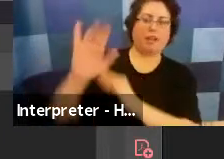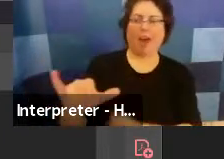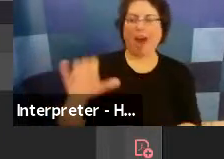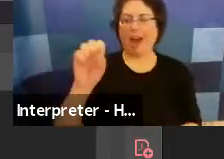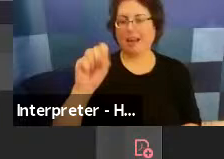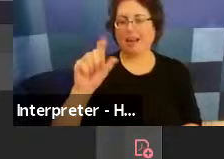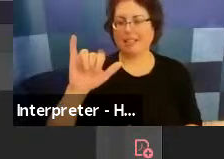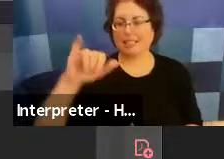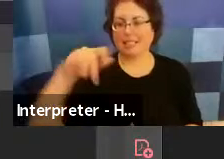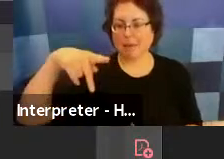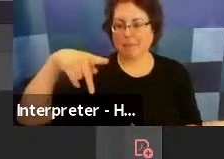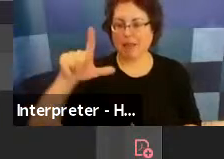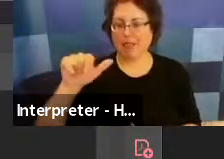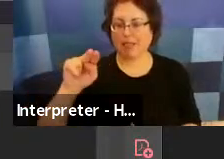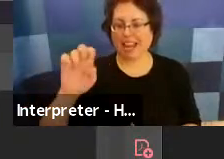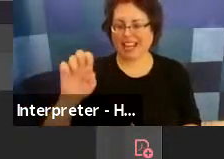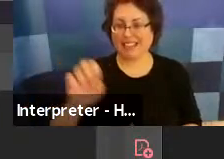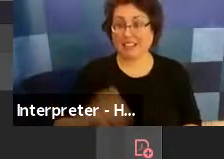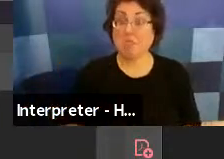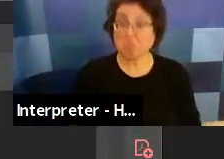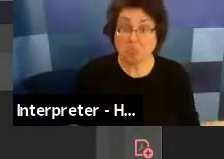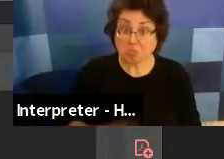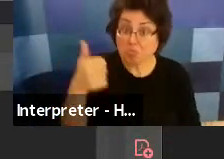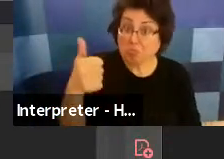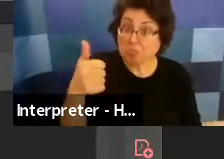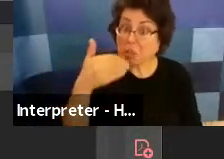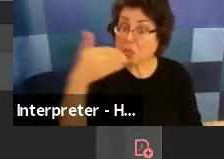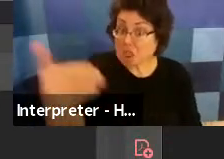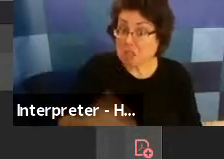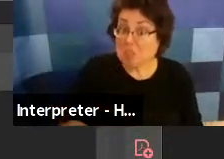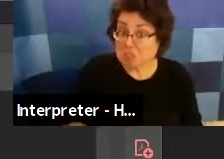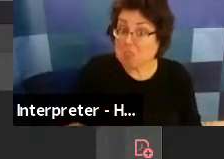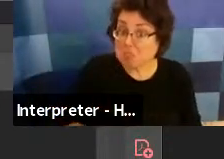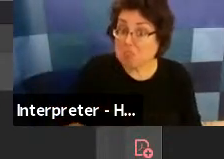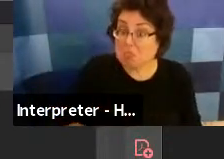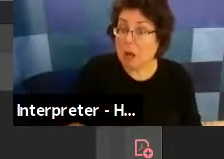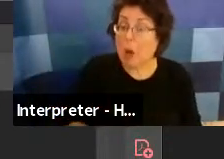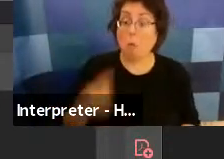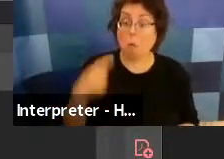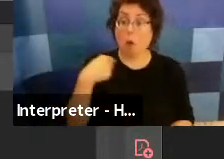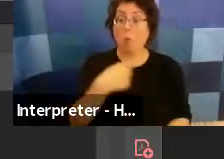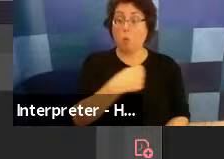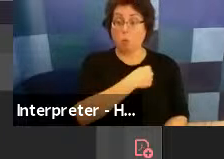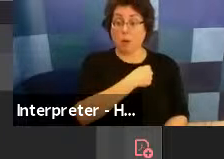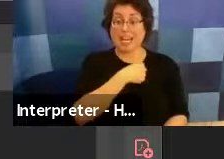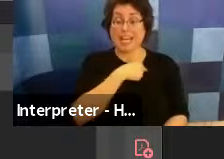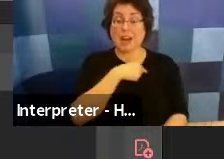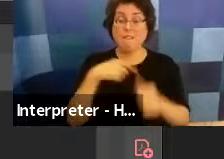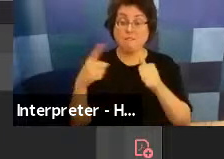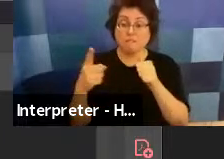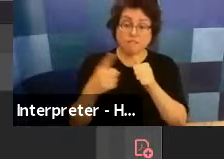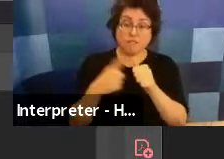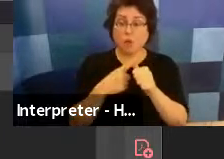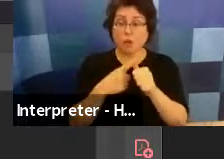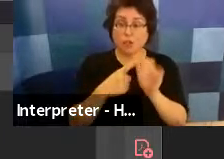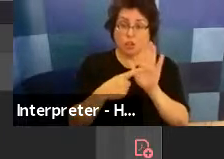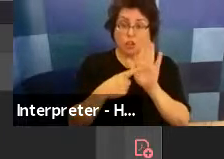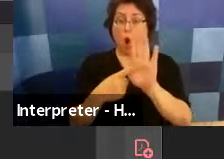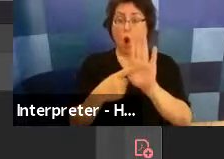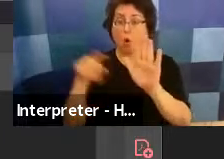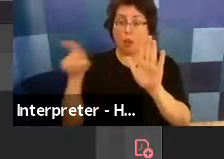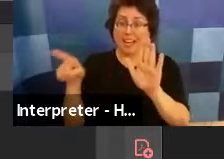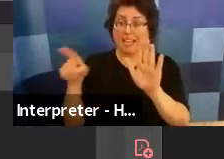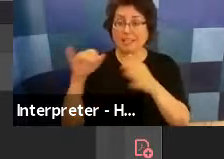which ended up being very beneficial because when we initially were bringing up this project, we thought